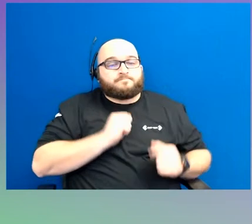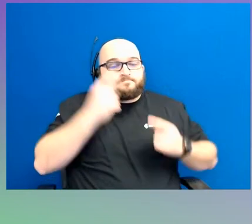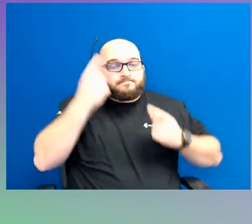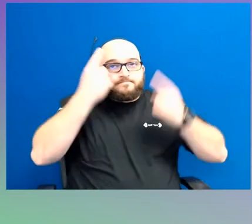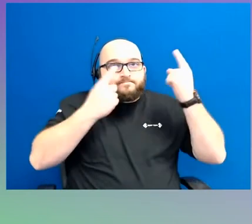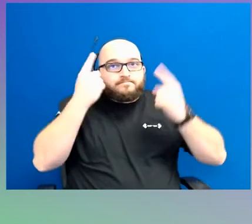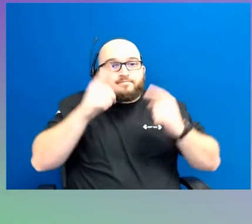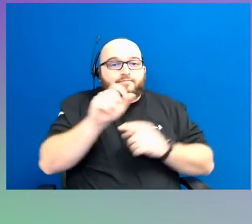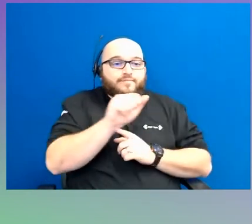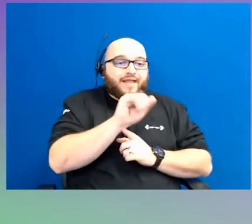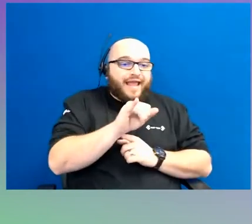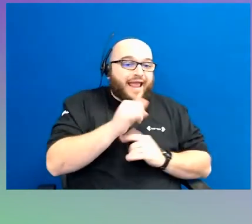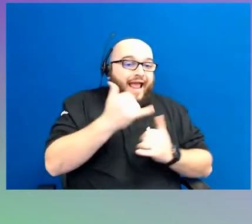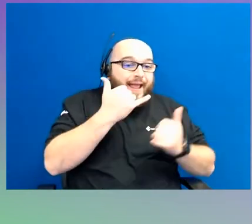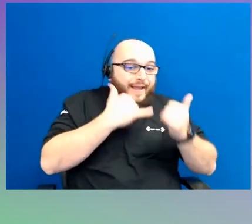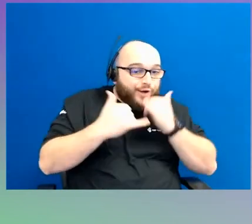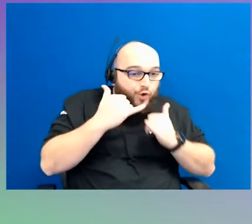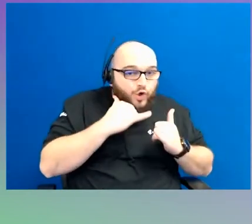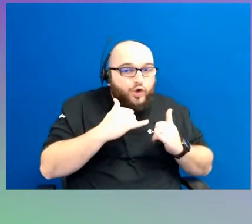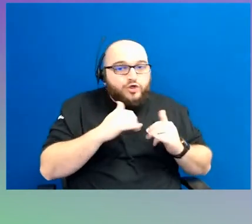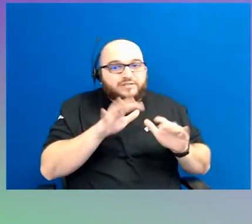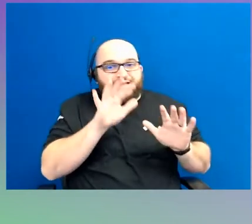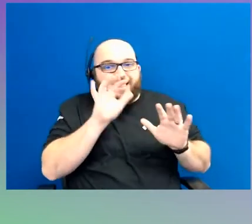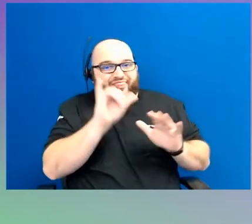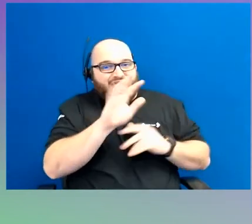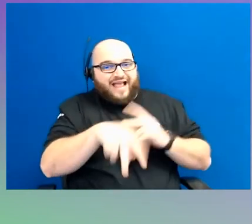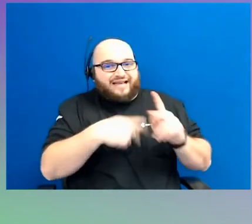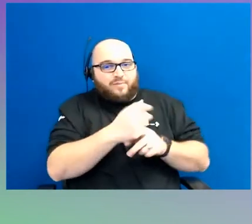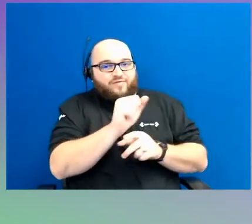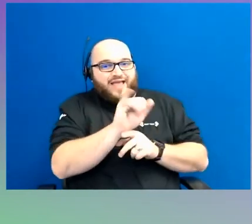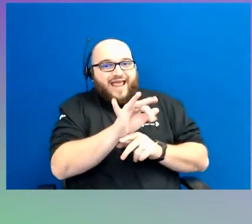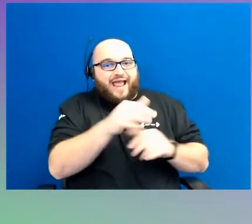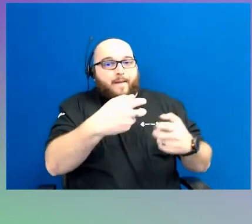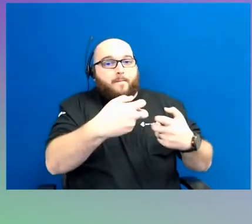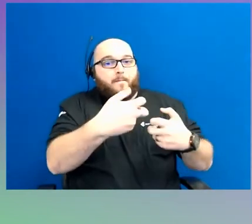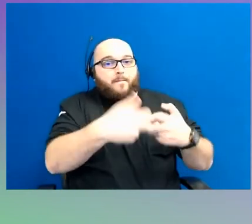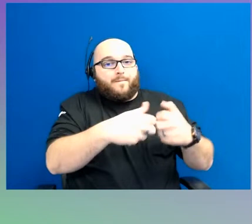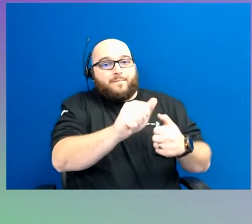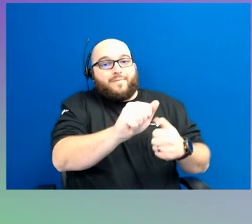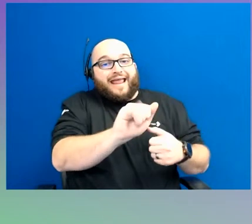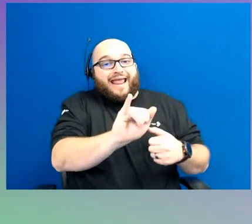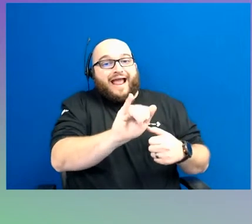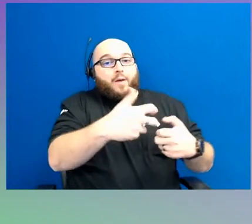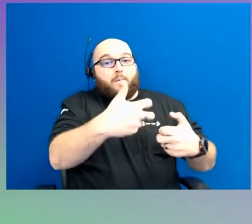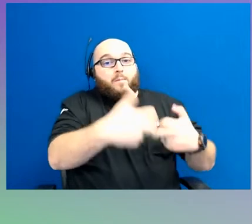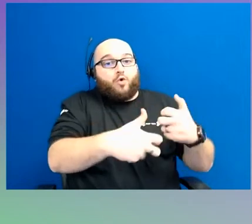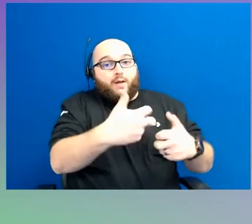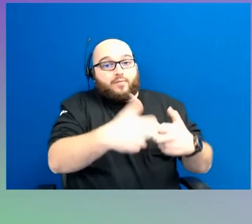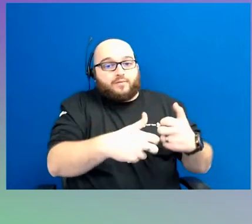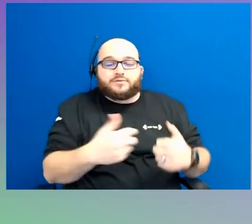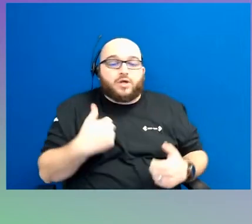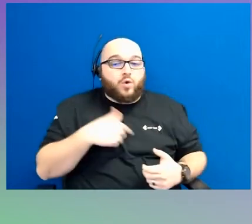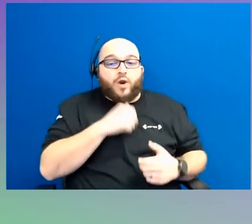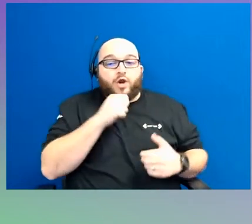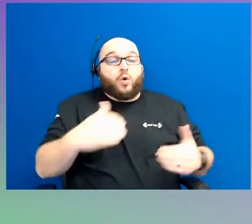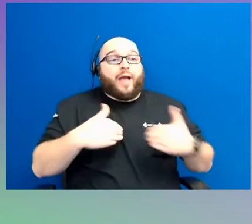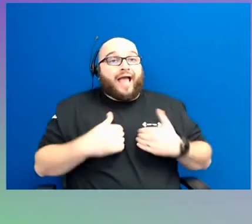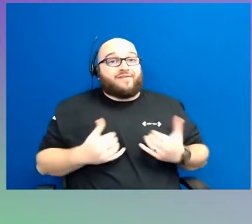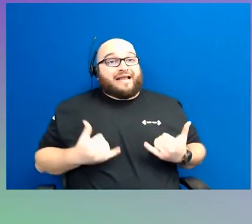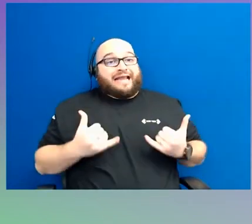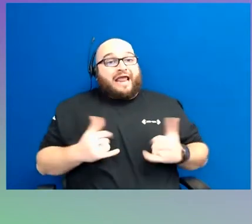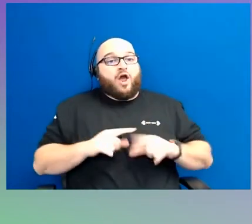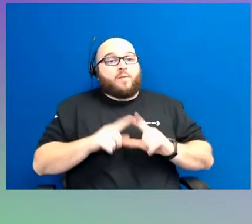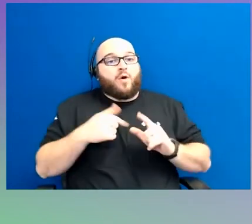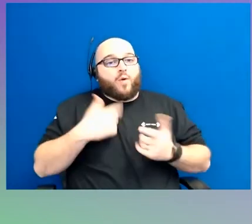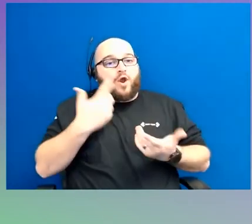mistakes, AI errors. And like I said, we don't have this right now, but we are looking into a model that will detect